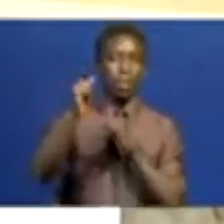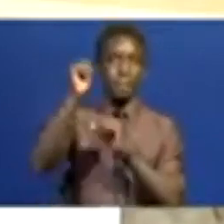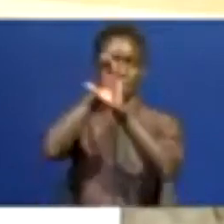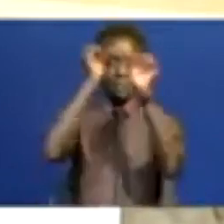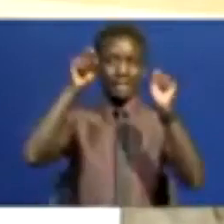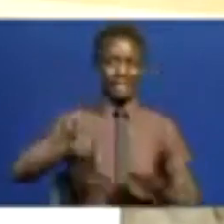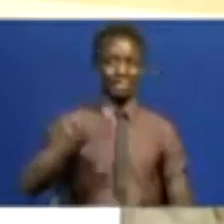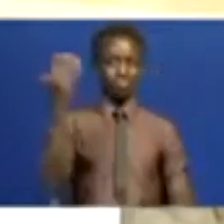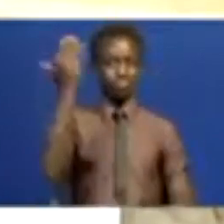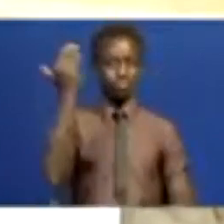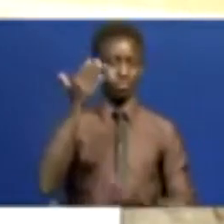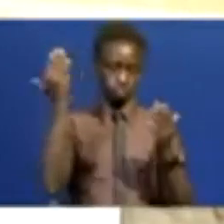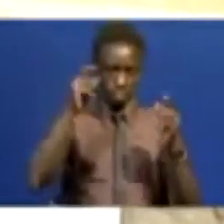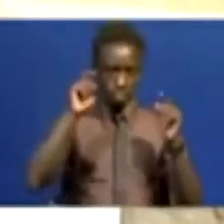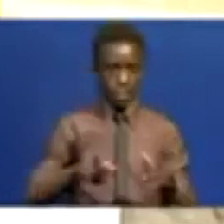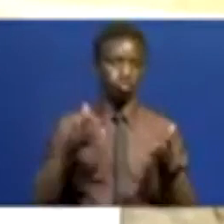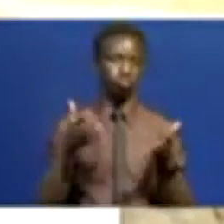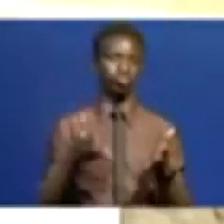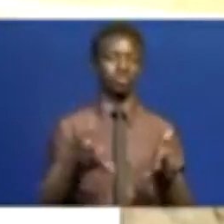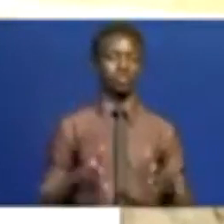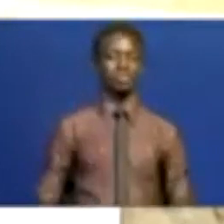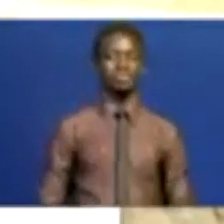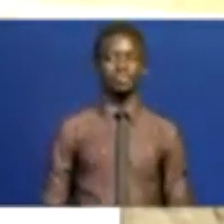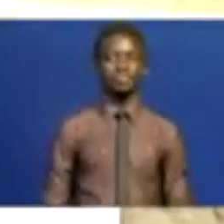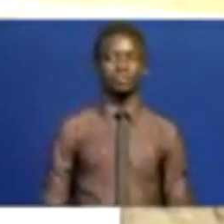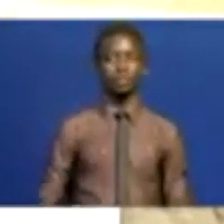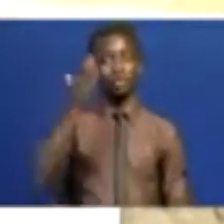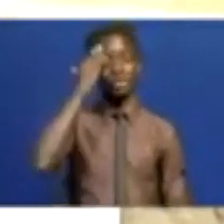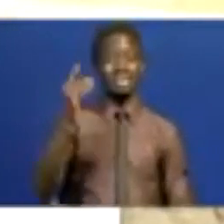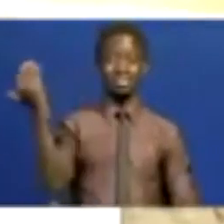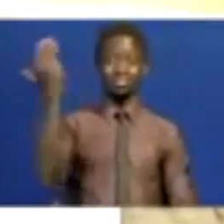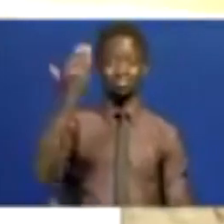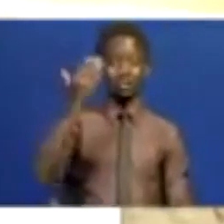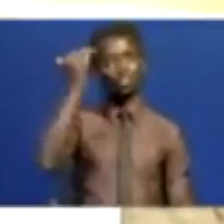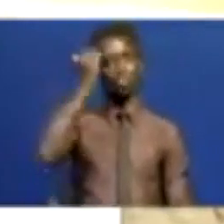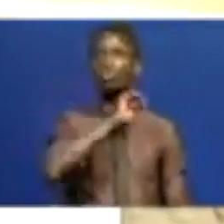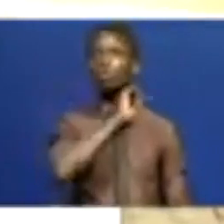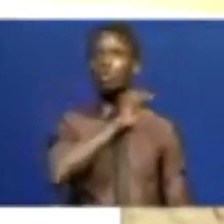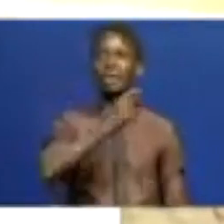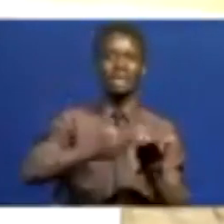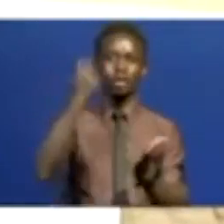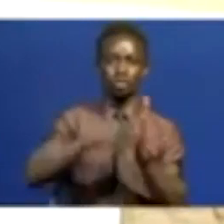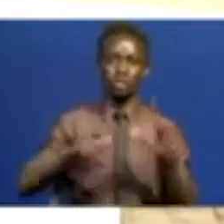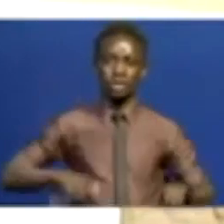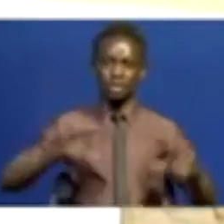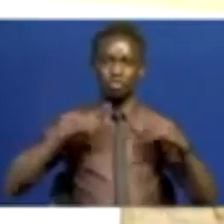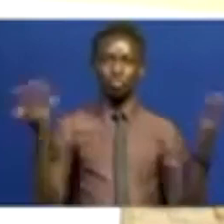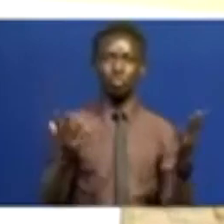now before it goes further. And as he addresses that amidst, complaints of the high cost of living that Kenyans continue to